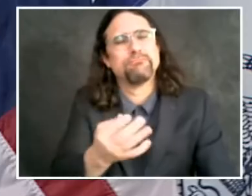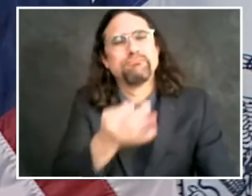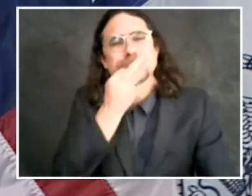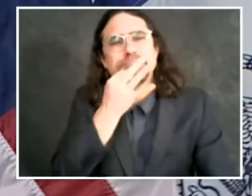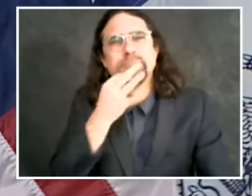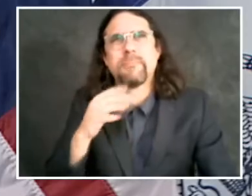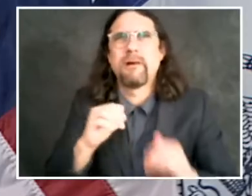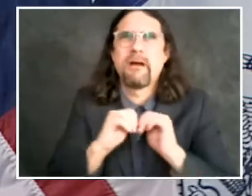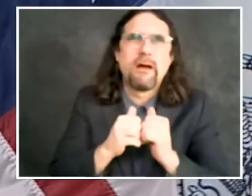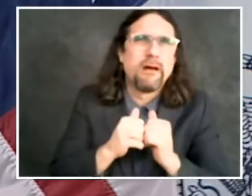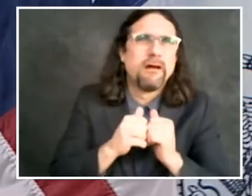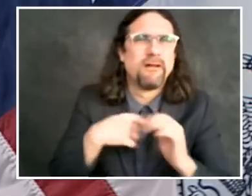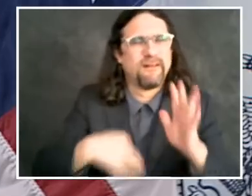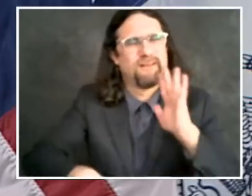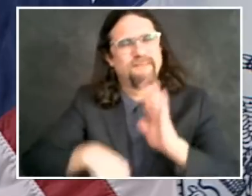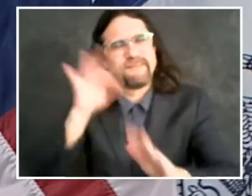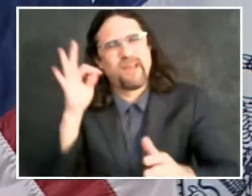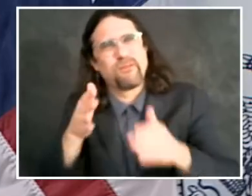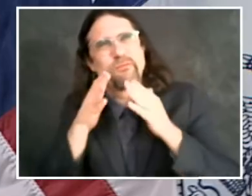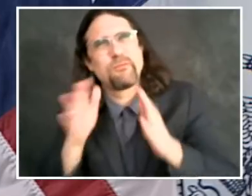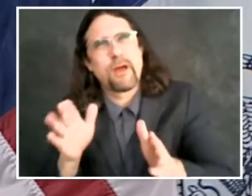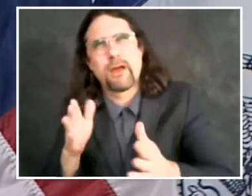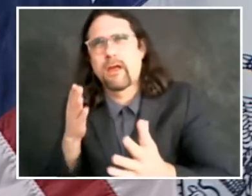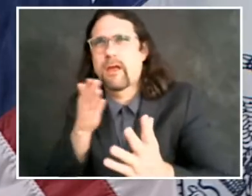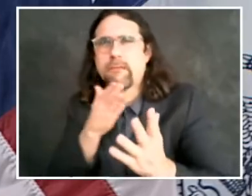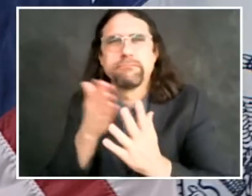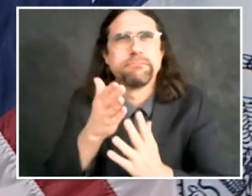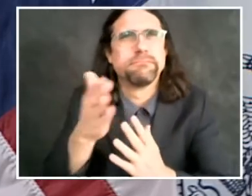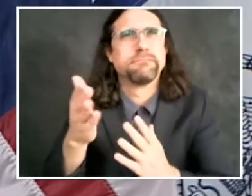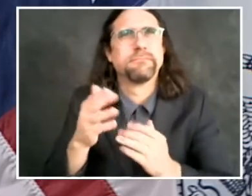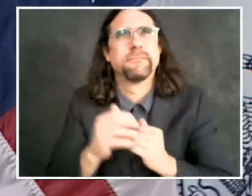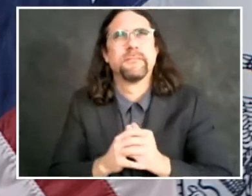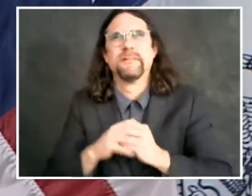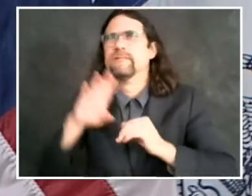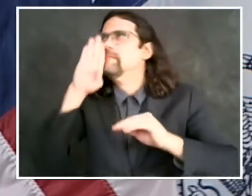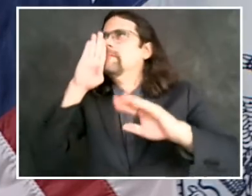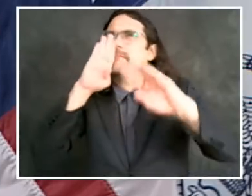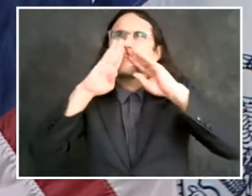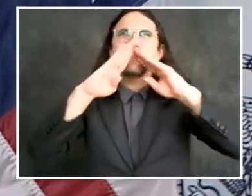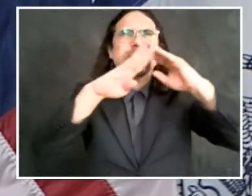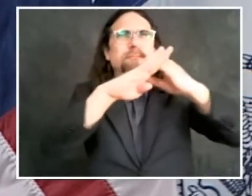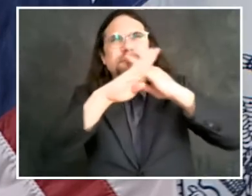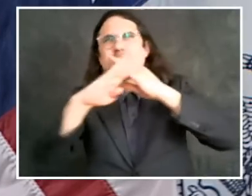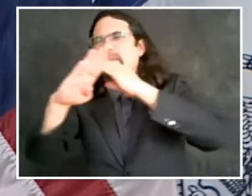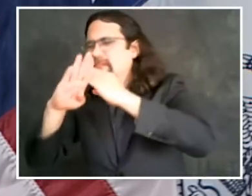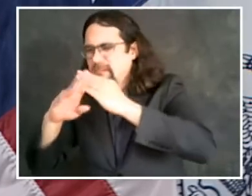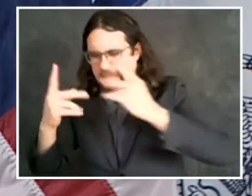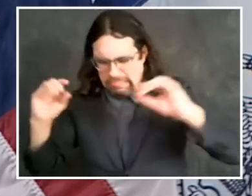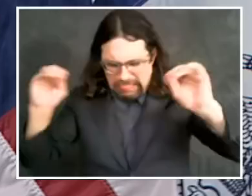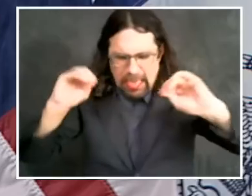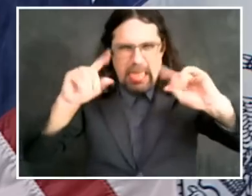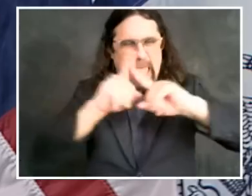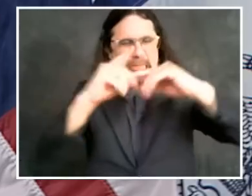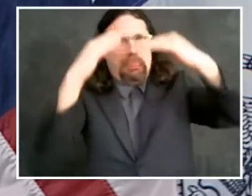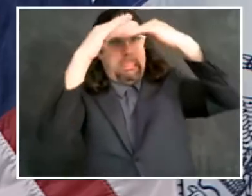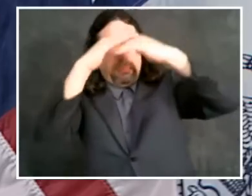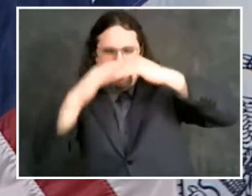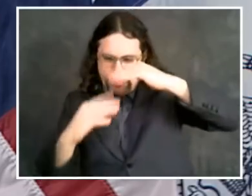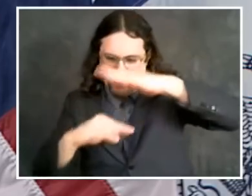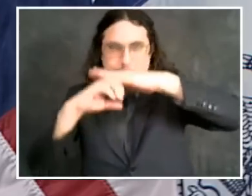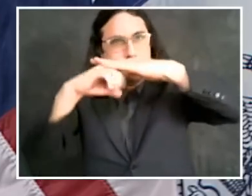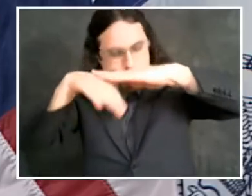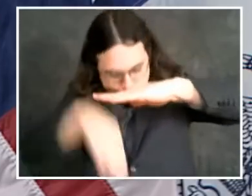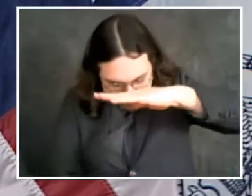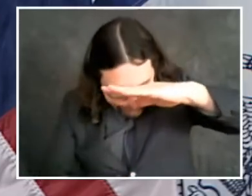Yorkers for generations have known how to make something out of nothing, how to take what looked to be impossible odds and turn them